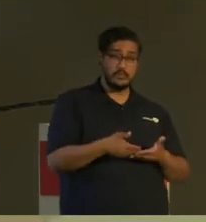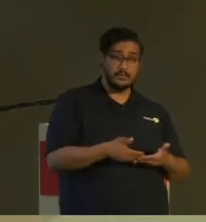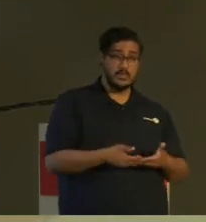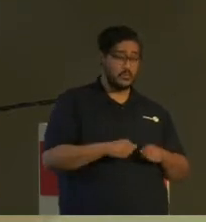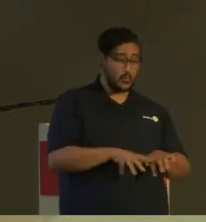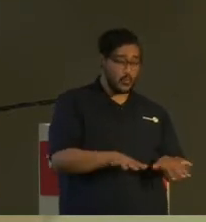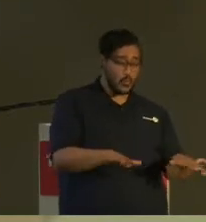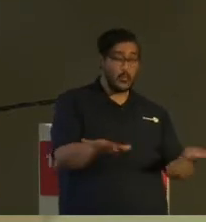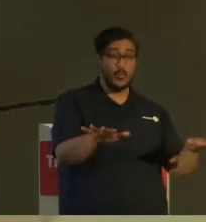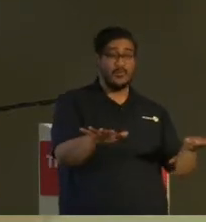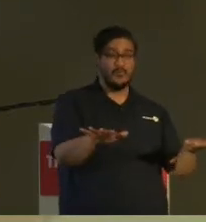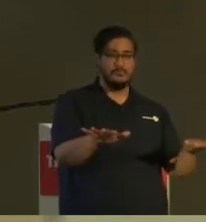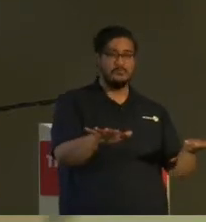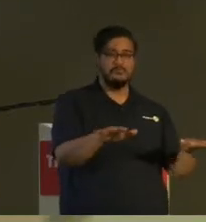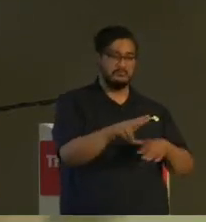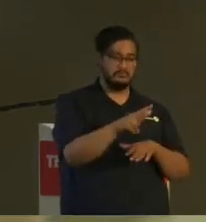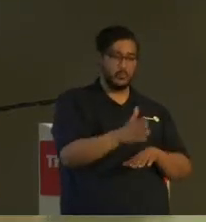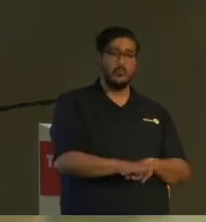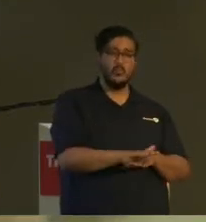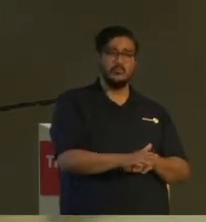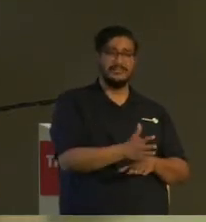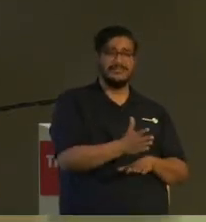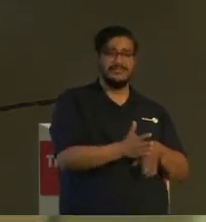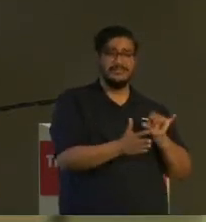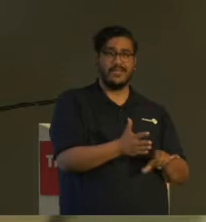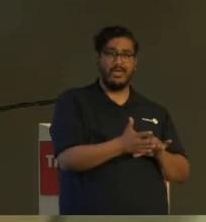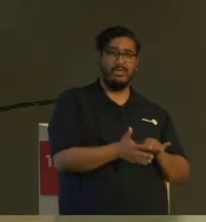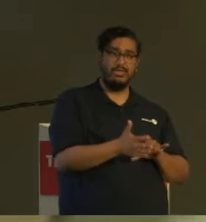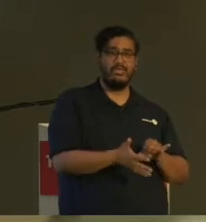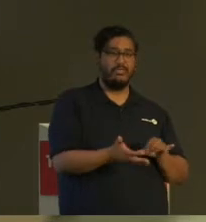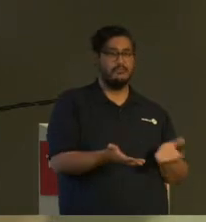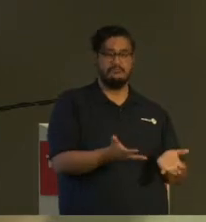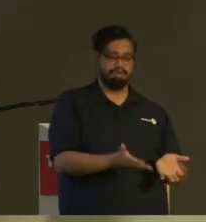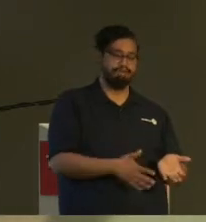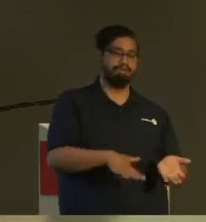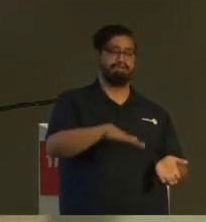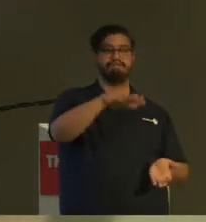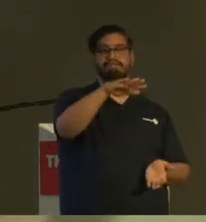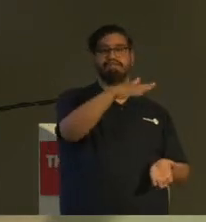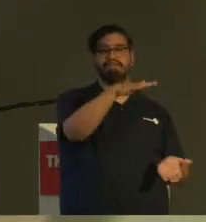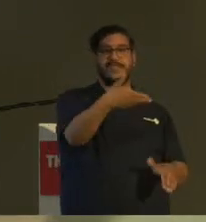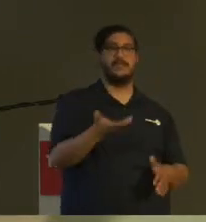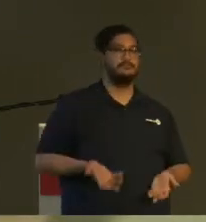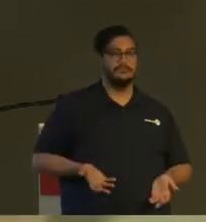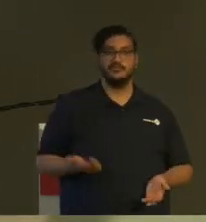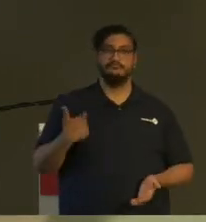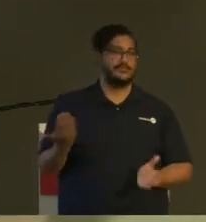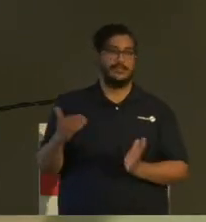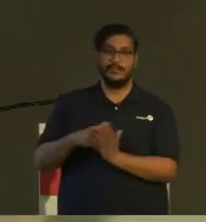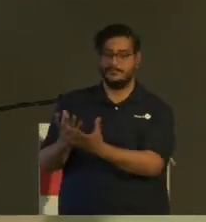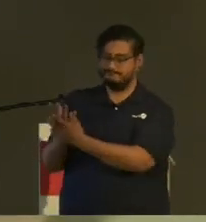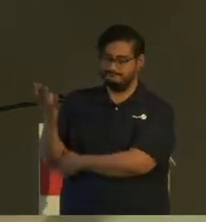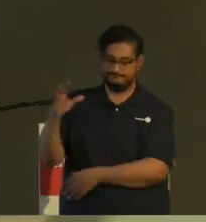to shrink. I had to put the dye glove back on to remove the dead mother and toss her down the pit in the outhouse behind